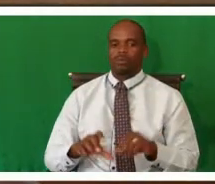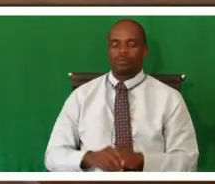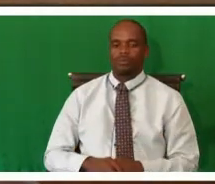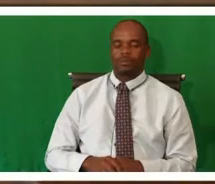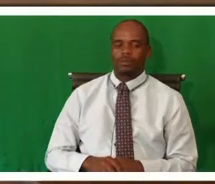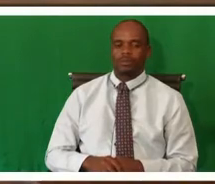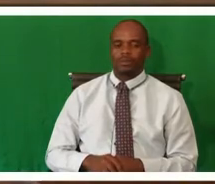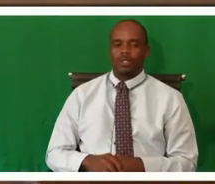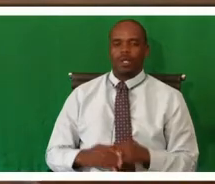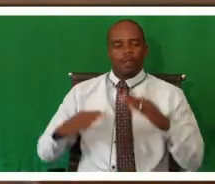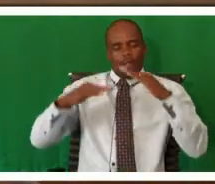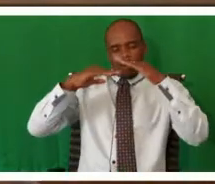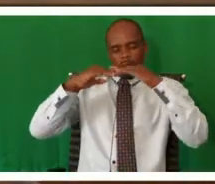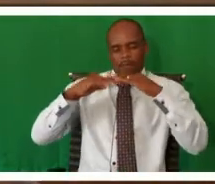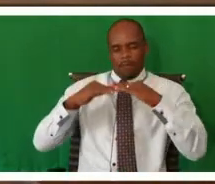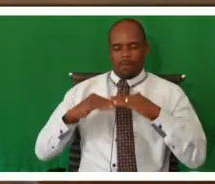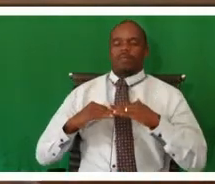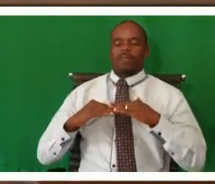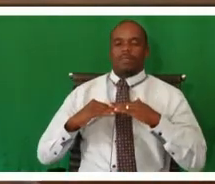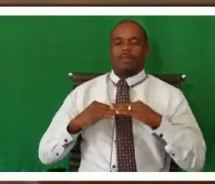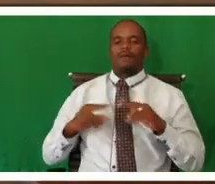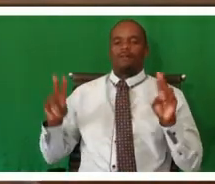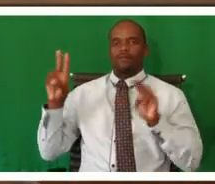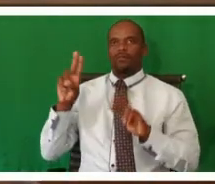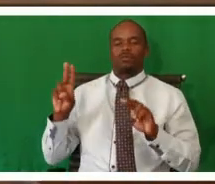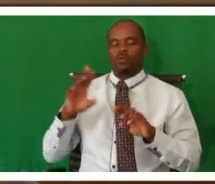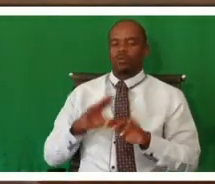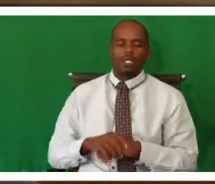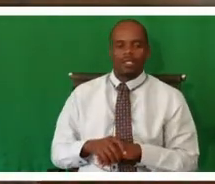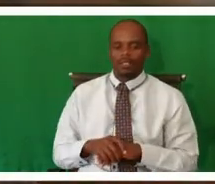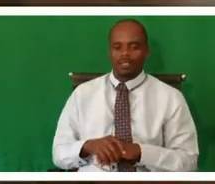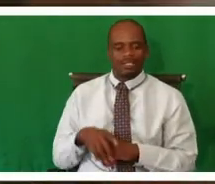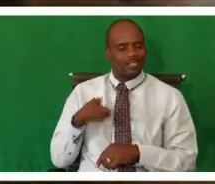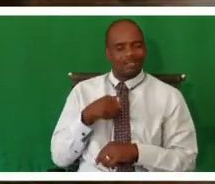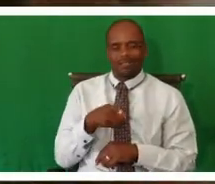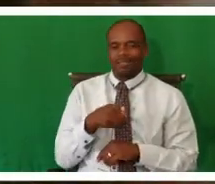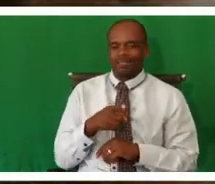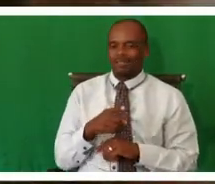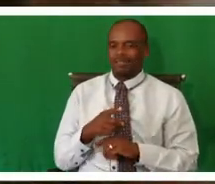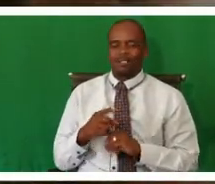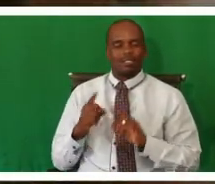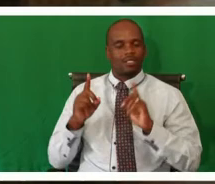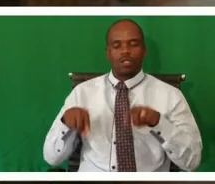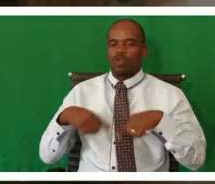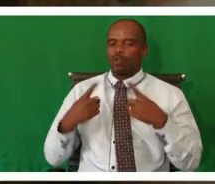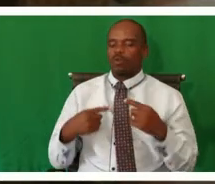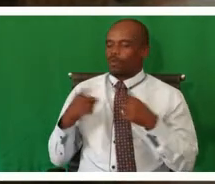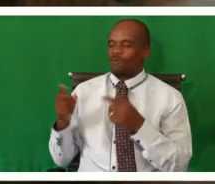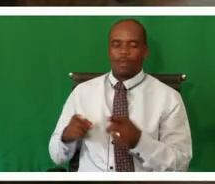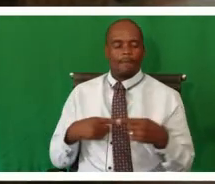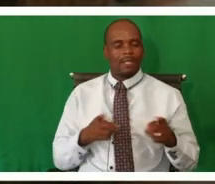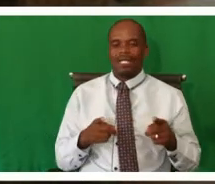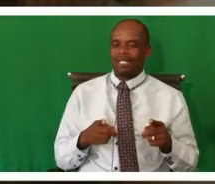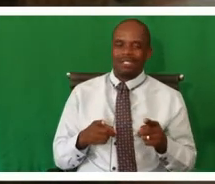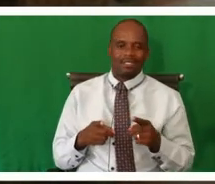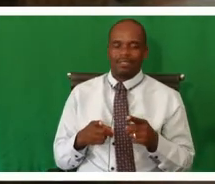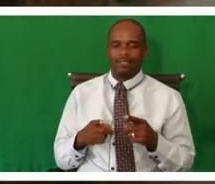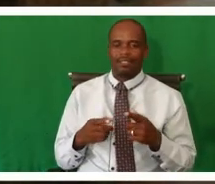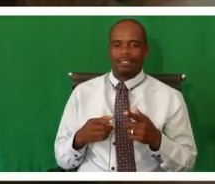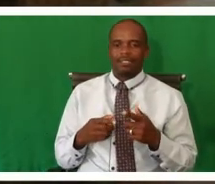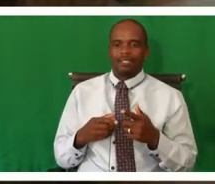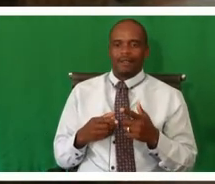and emerge victorious. This is no different. The courage of